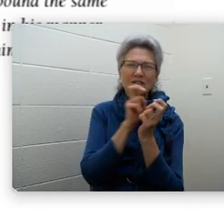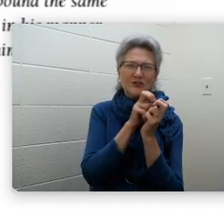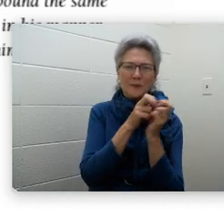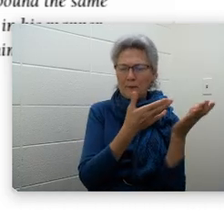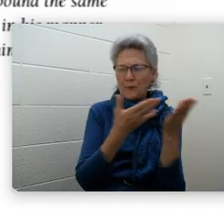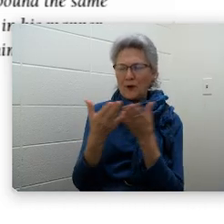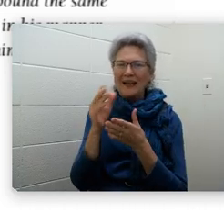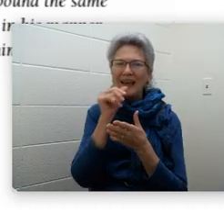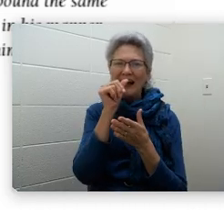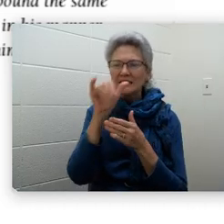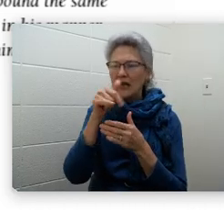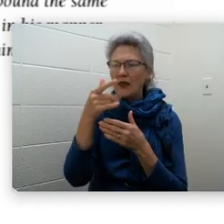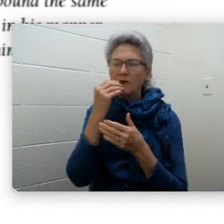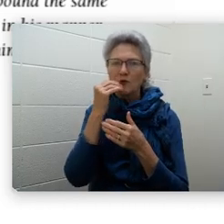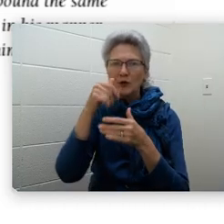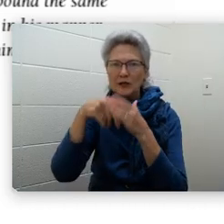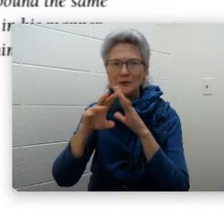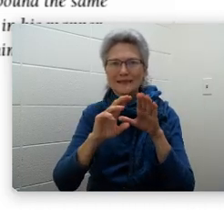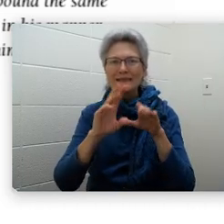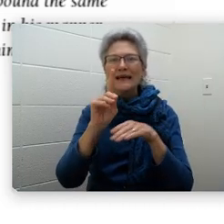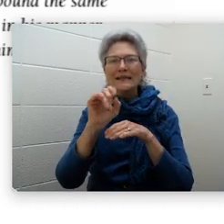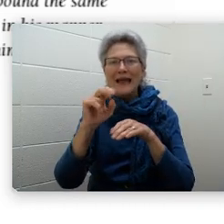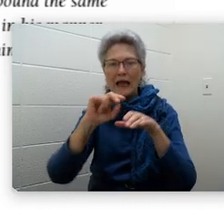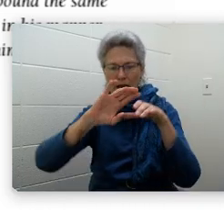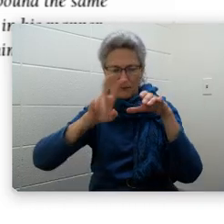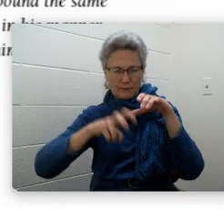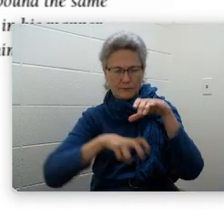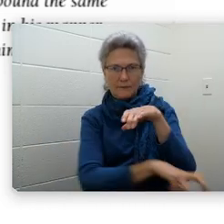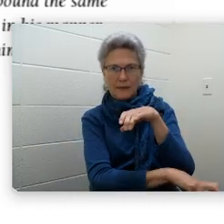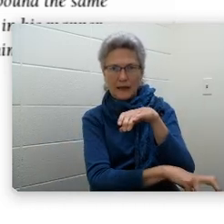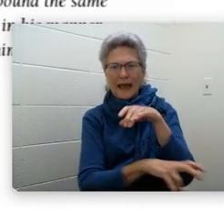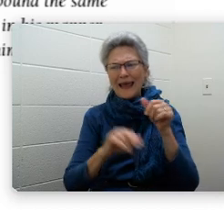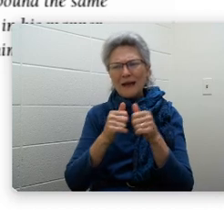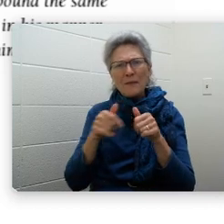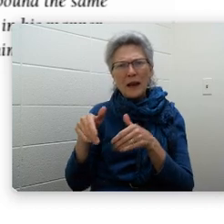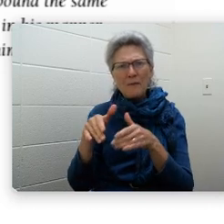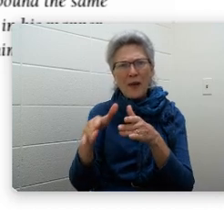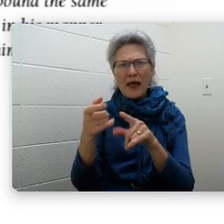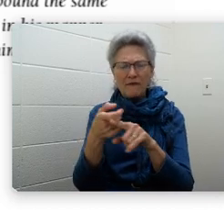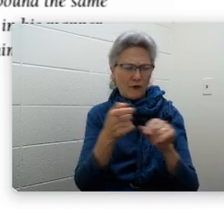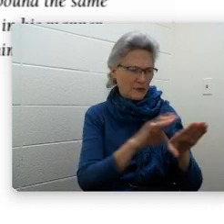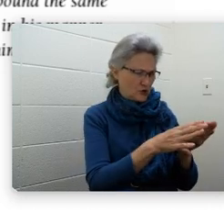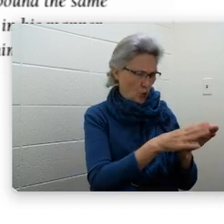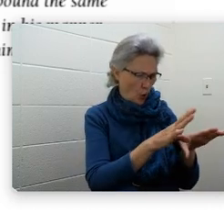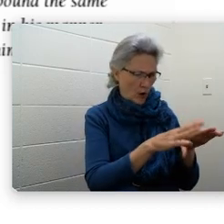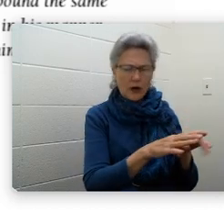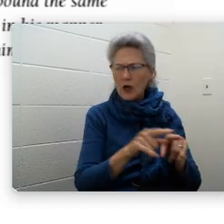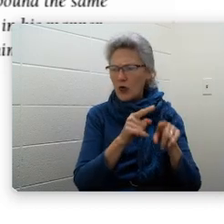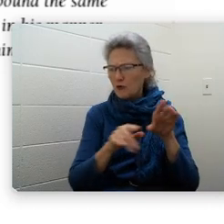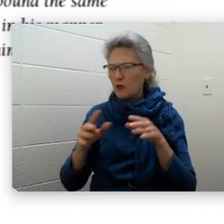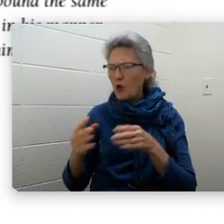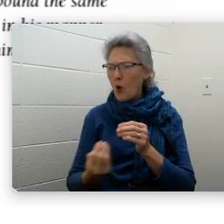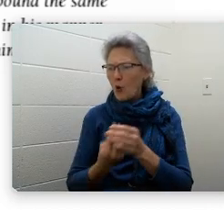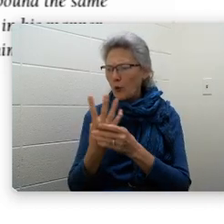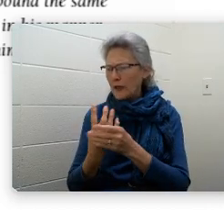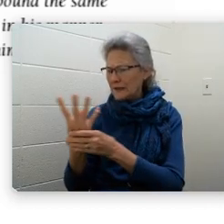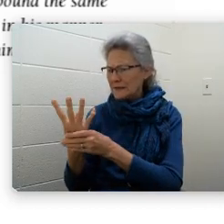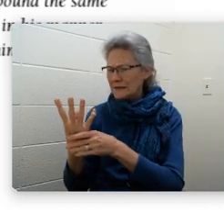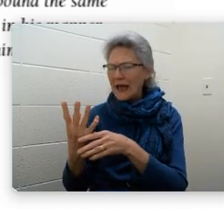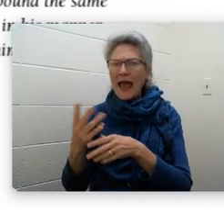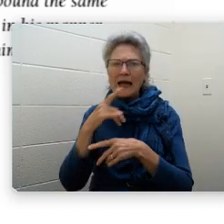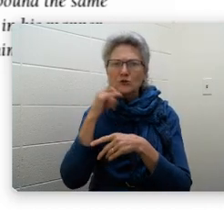other food into his den. He had made a well-defined path from his door out through the weeds and dry